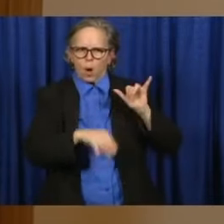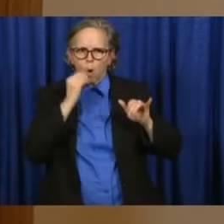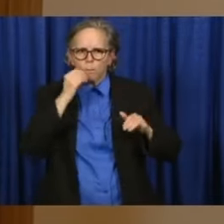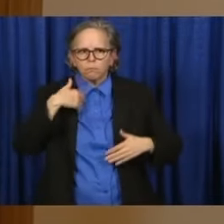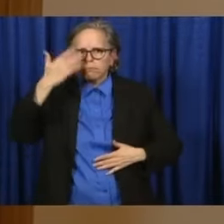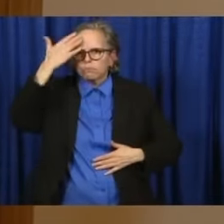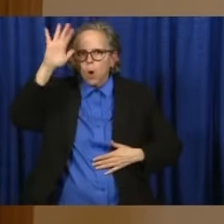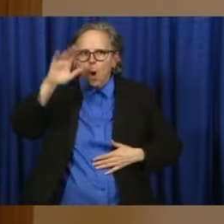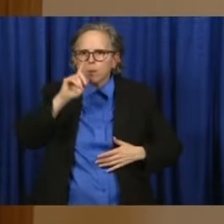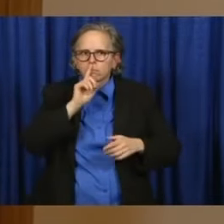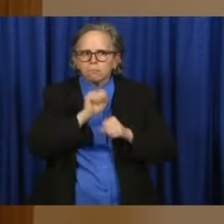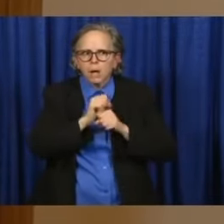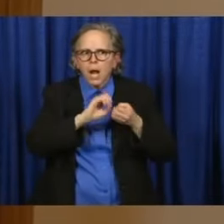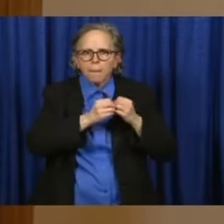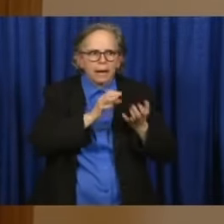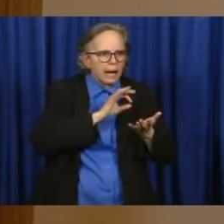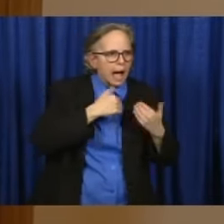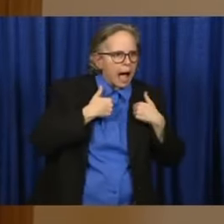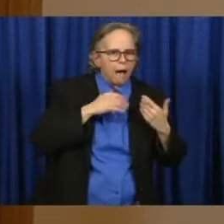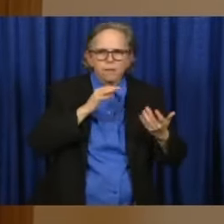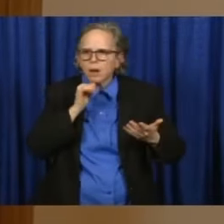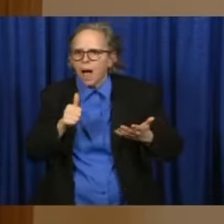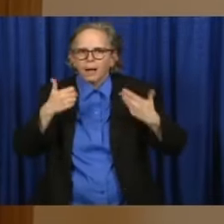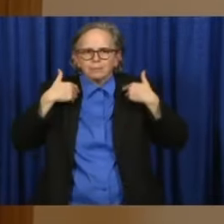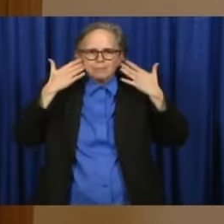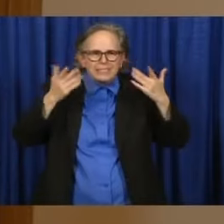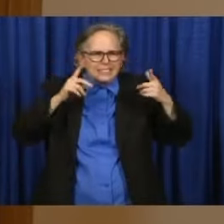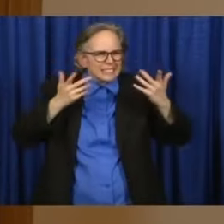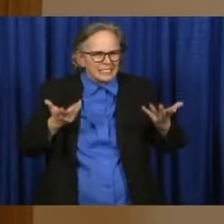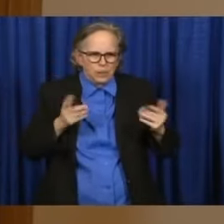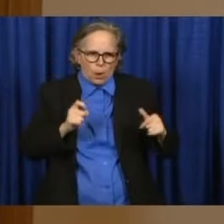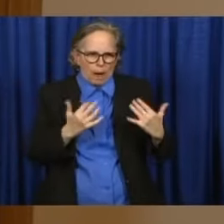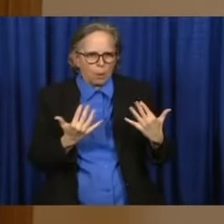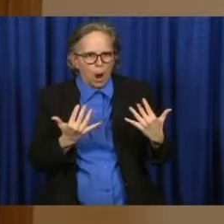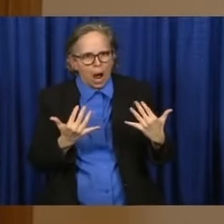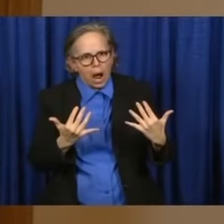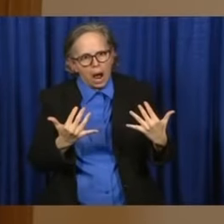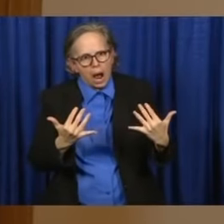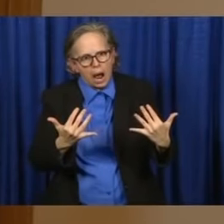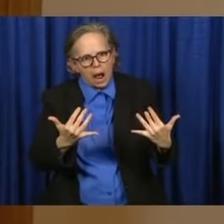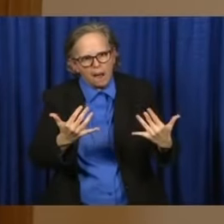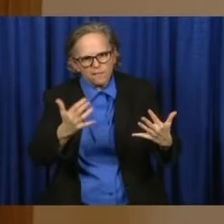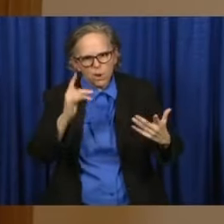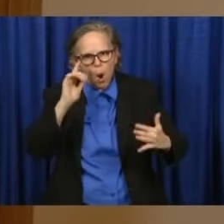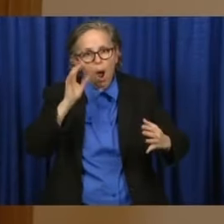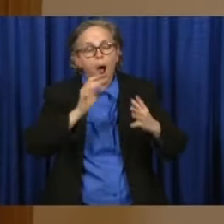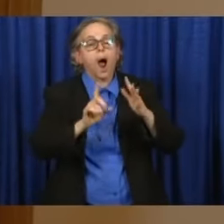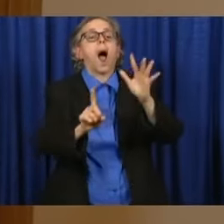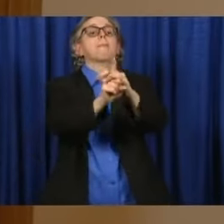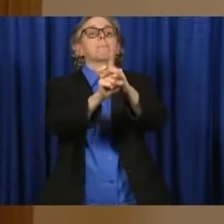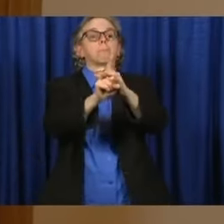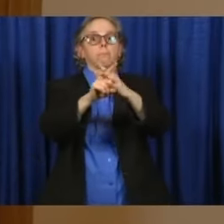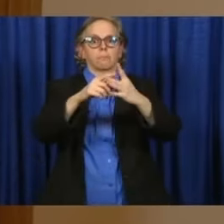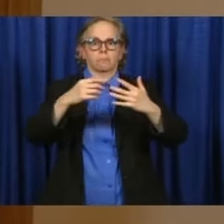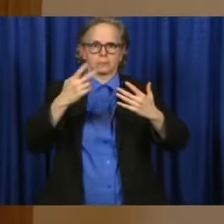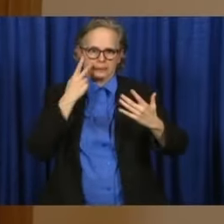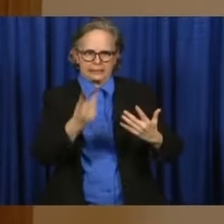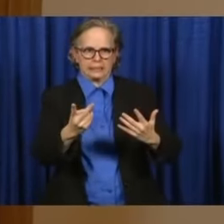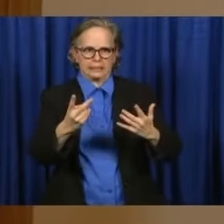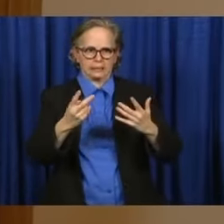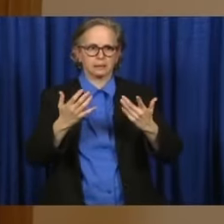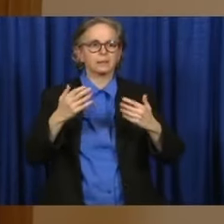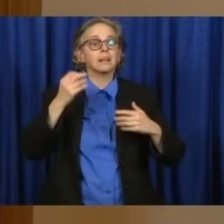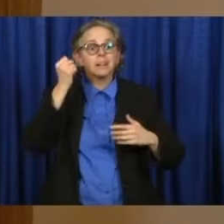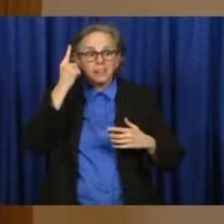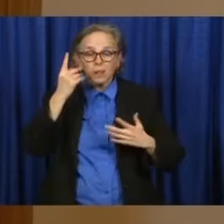for instance, that were hospitalized, and you could assume that they ran a 14-day course and are recovering, but